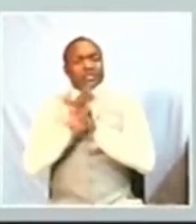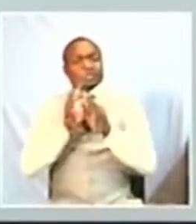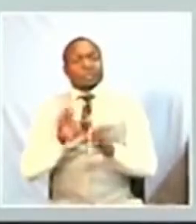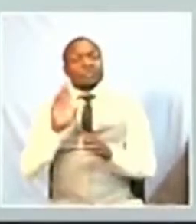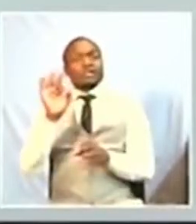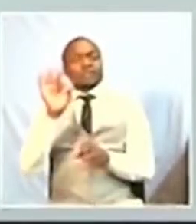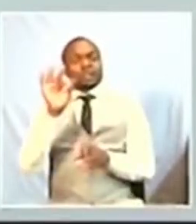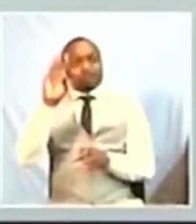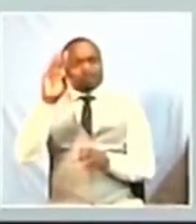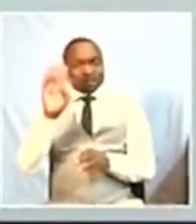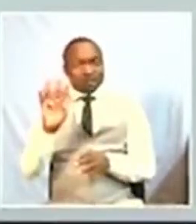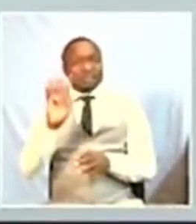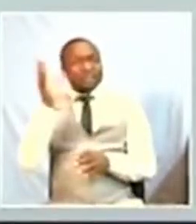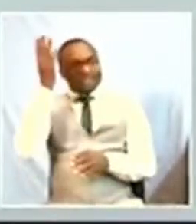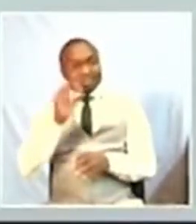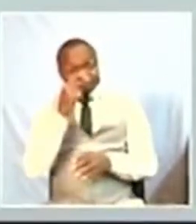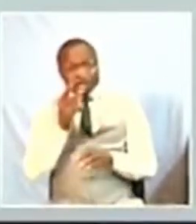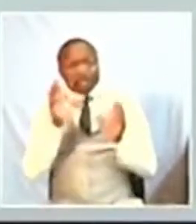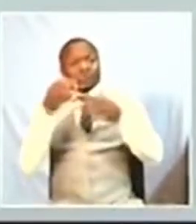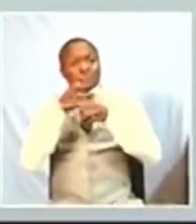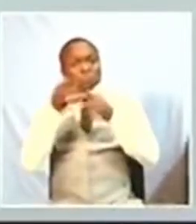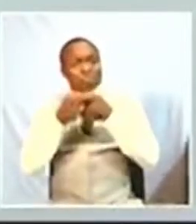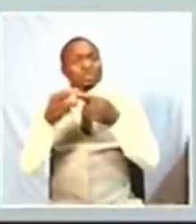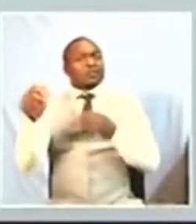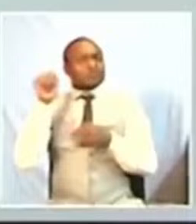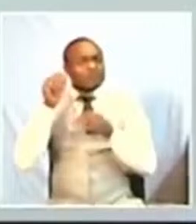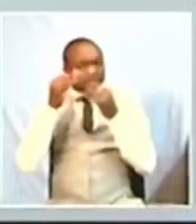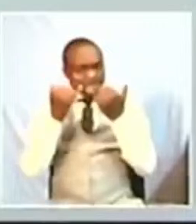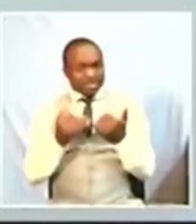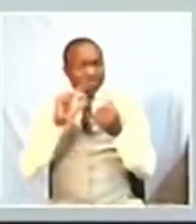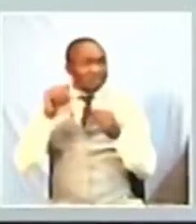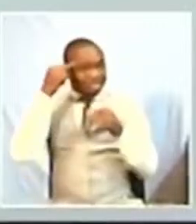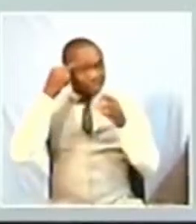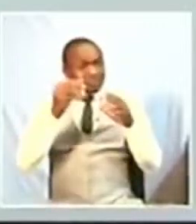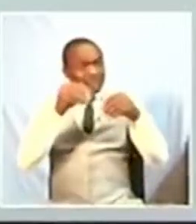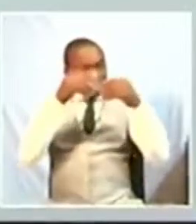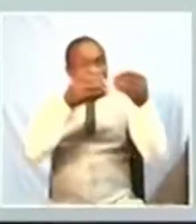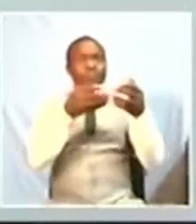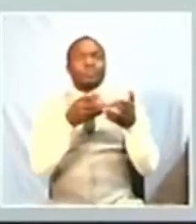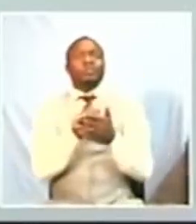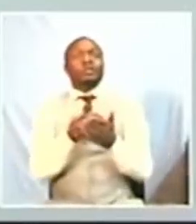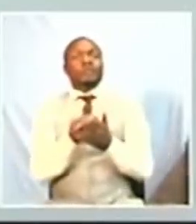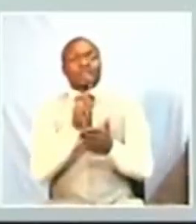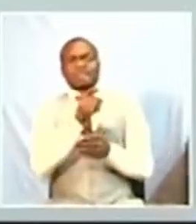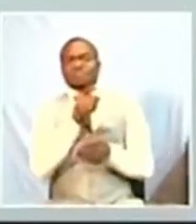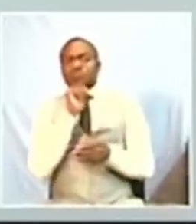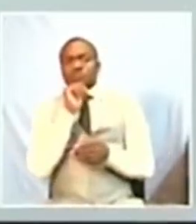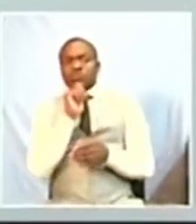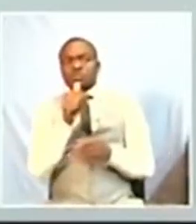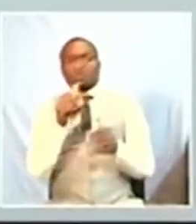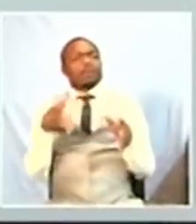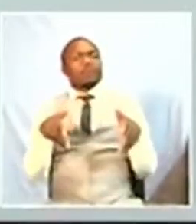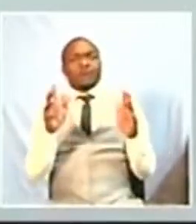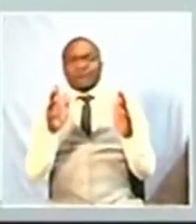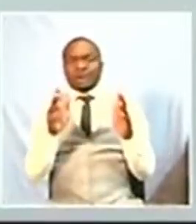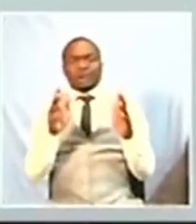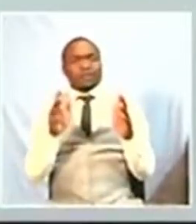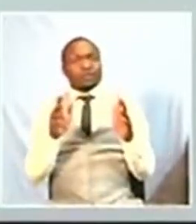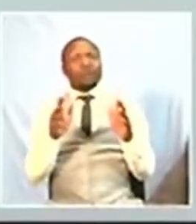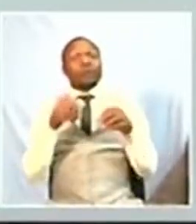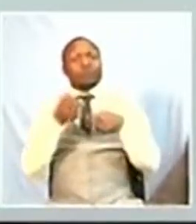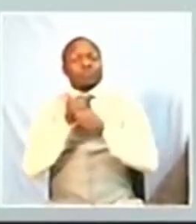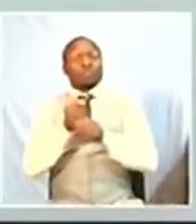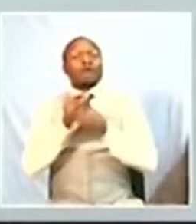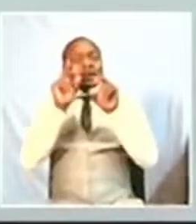have never seen a classroom block. You are denying them now that the government has given them money. That will not be tolerated. We shall make